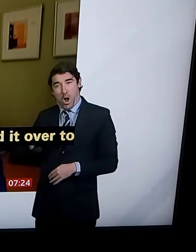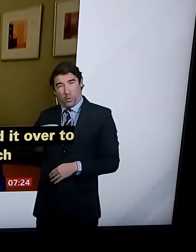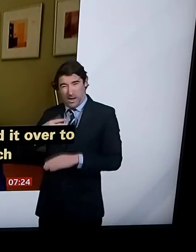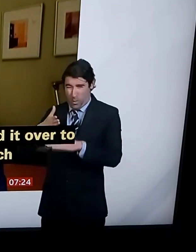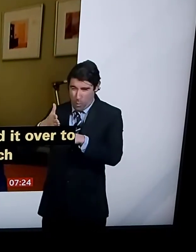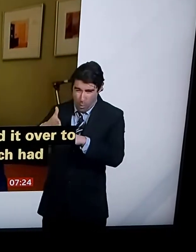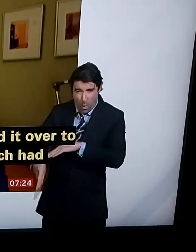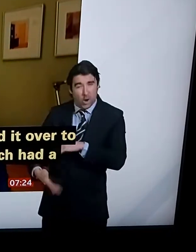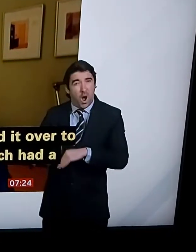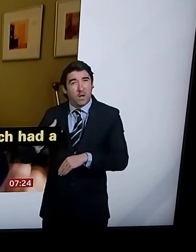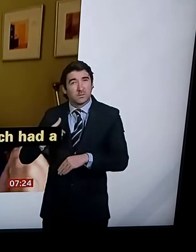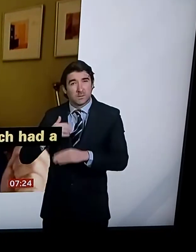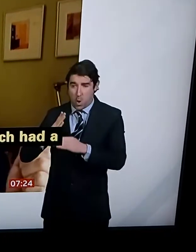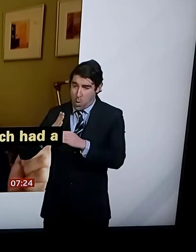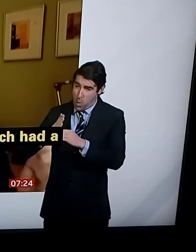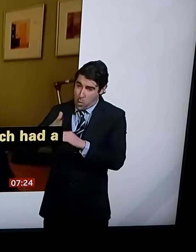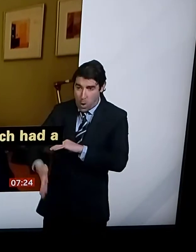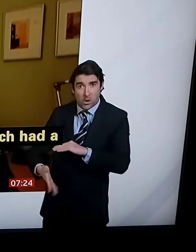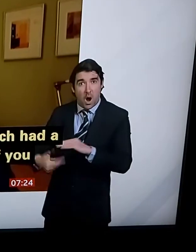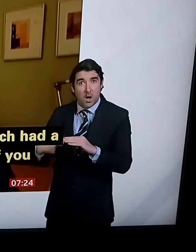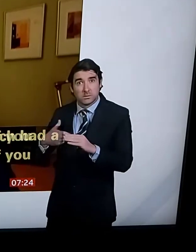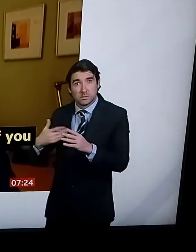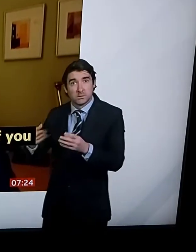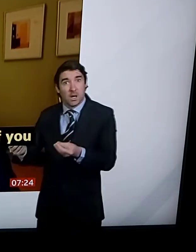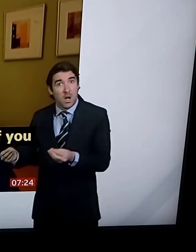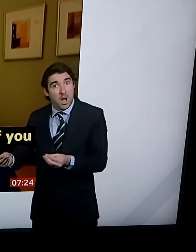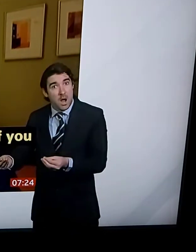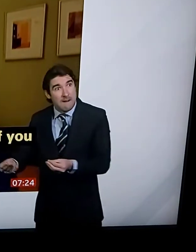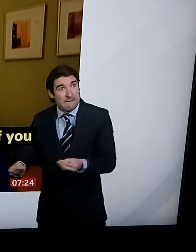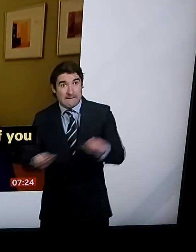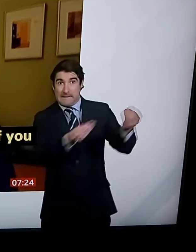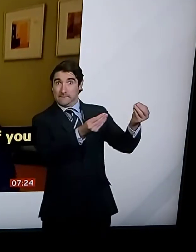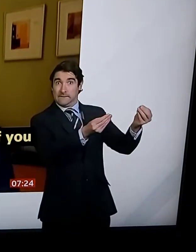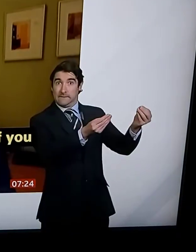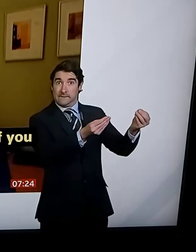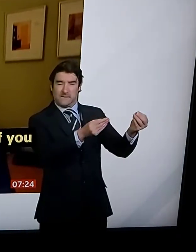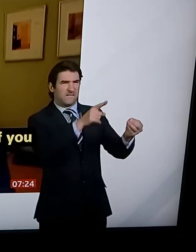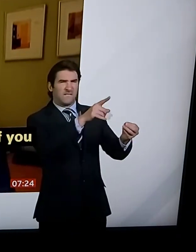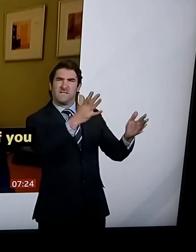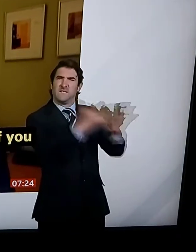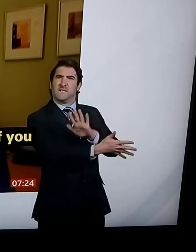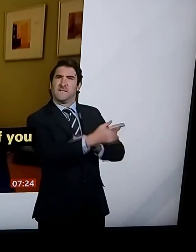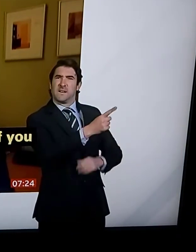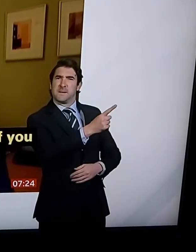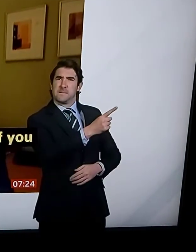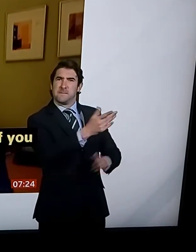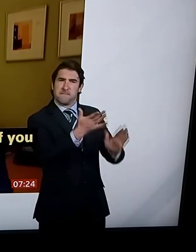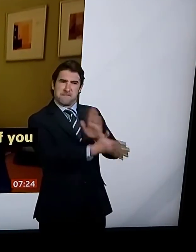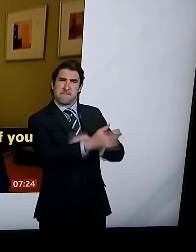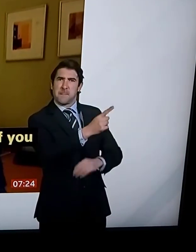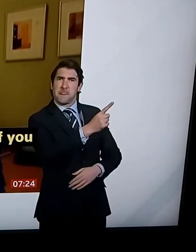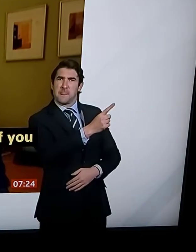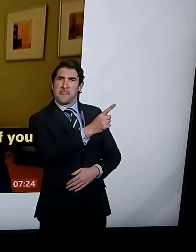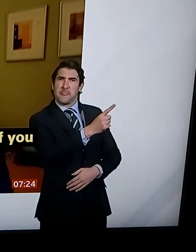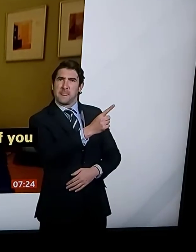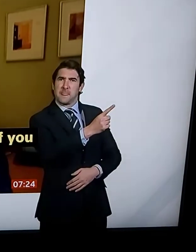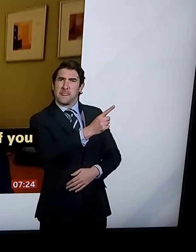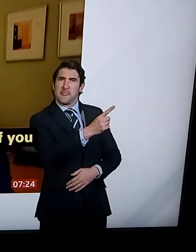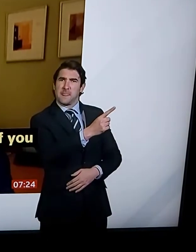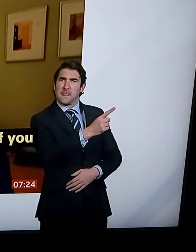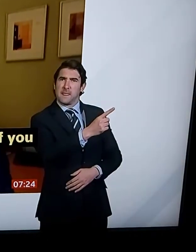teacher A in your school, it'll be the same as a grade A from teacher B. But the bit that should then have happened is to make sure we've got standards between